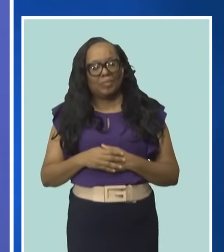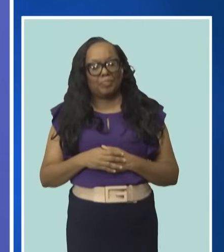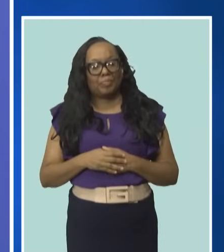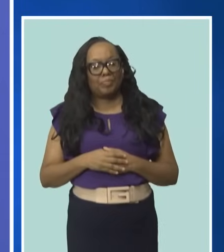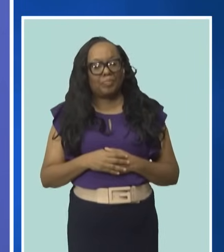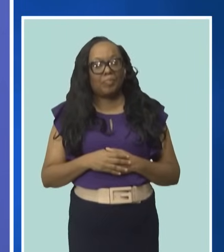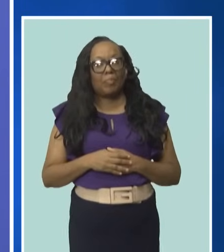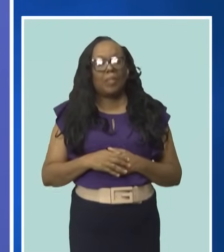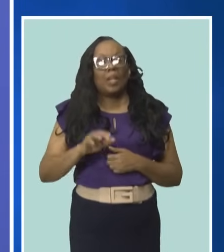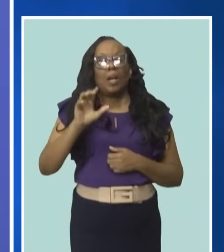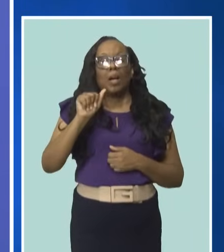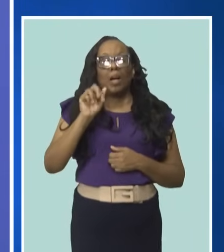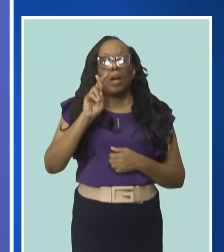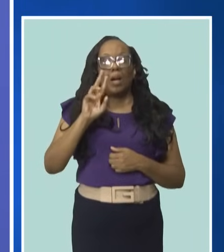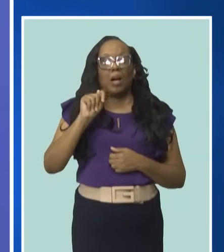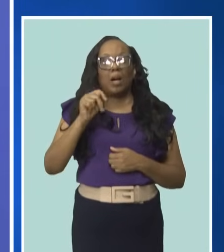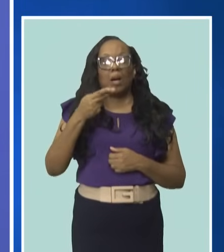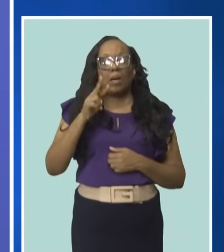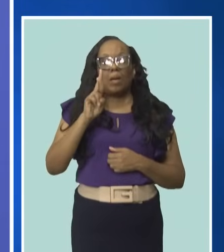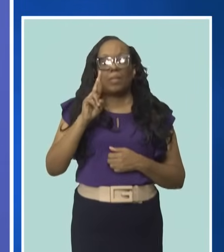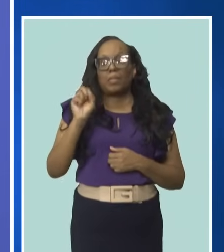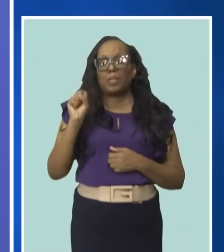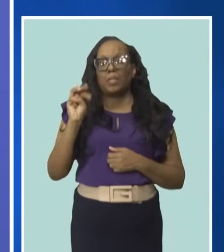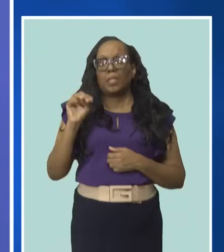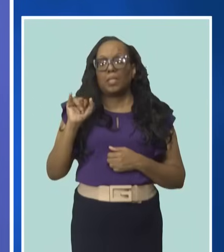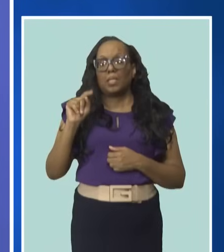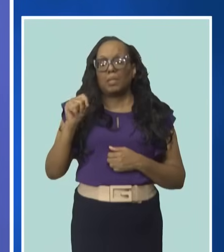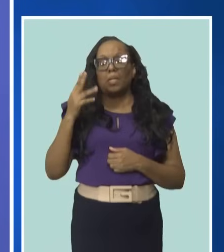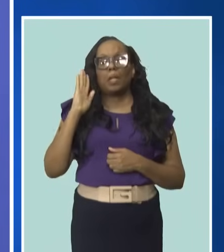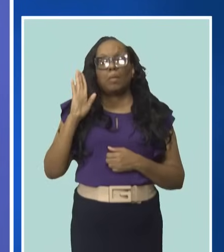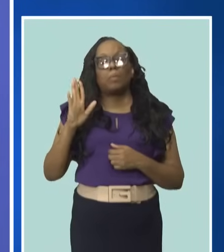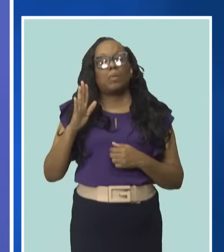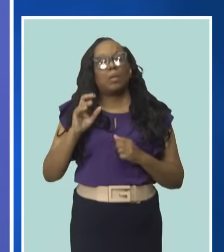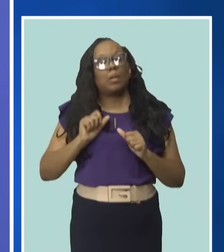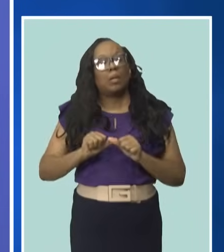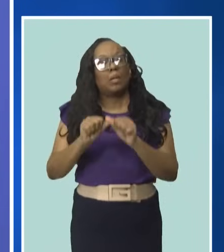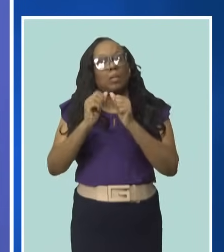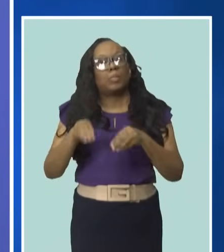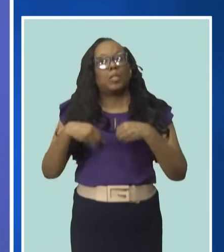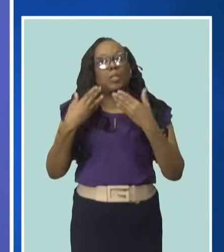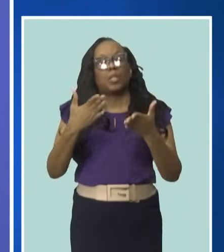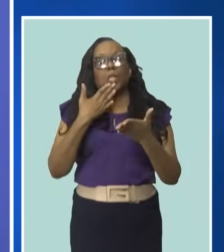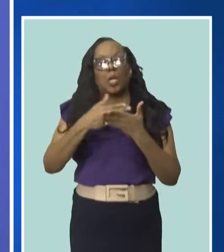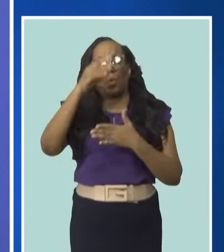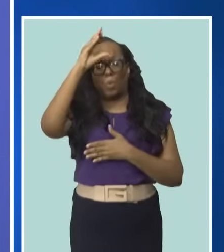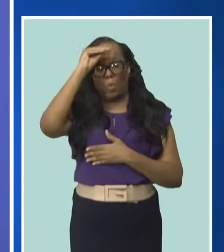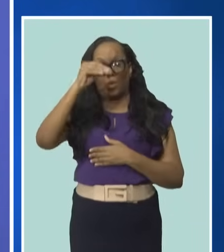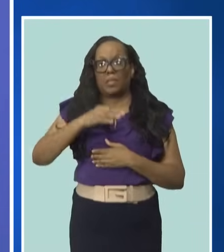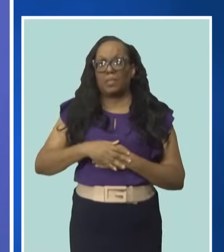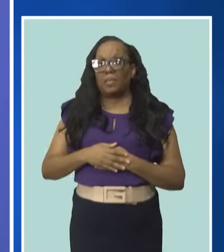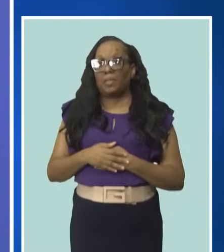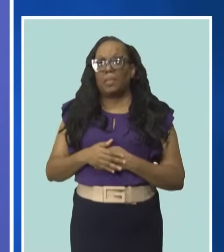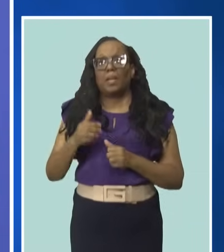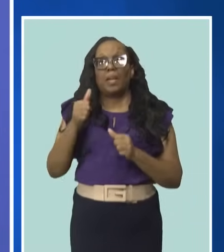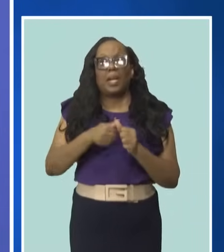says Arthur Smith Primary will continue to produce boys of caliber. So all is not lost. You can tell the Prime